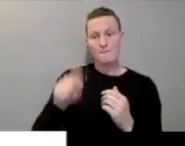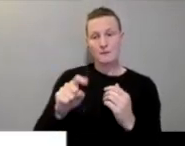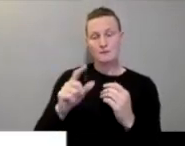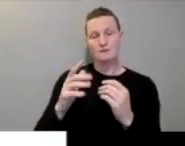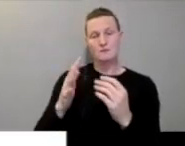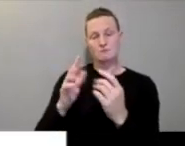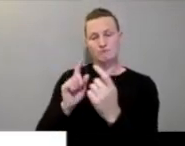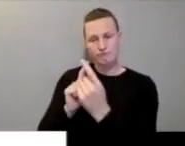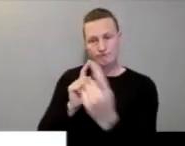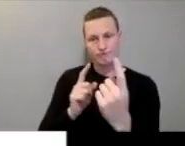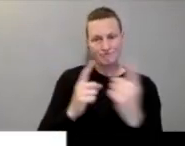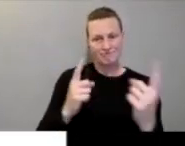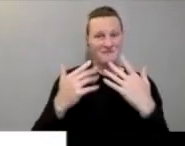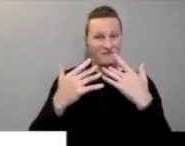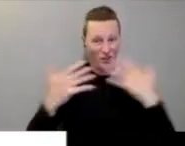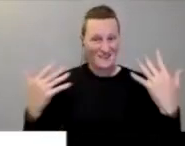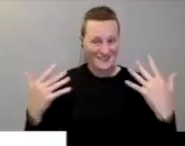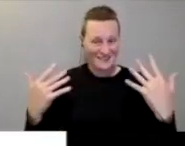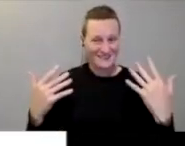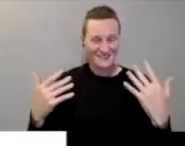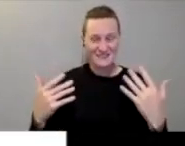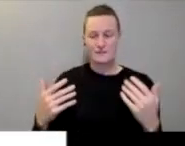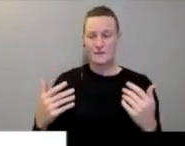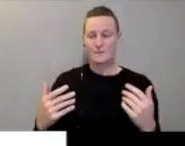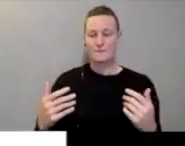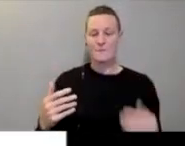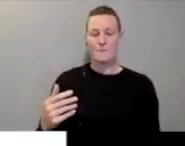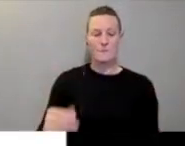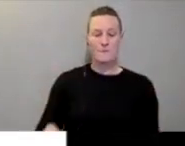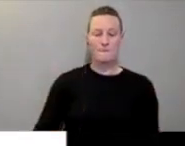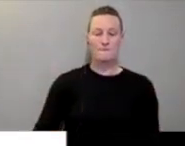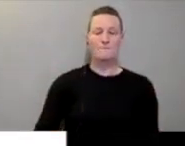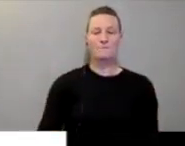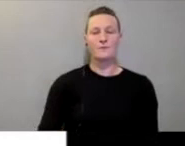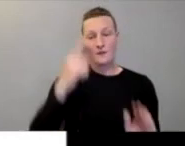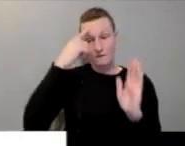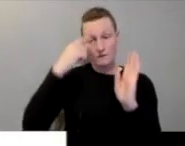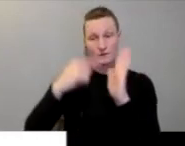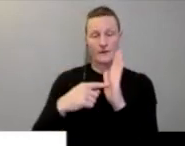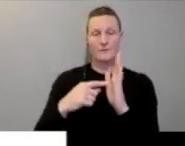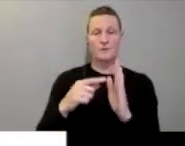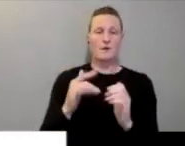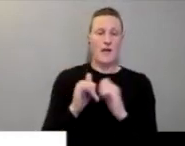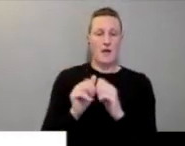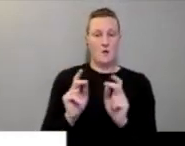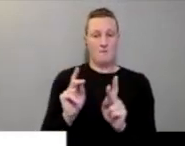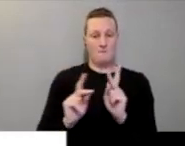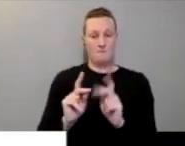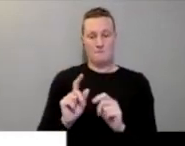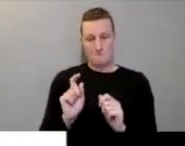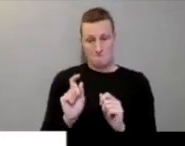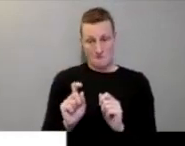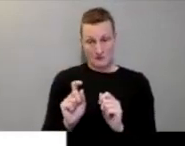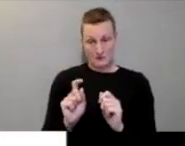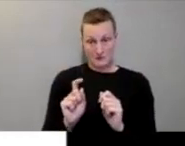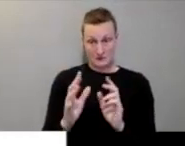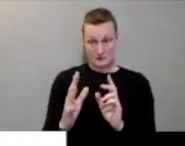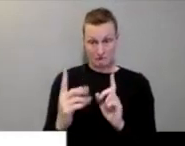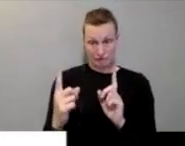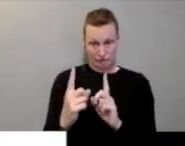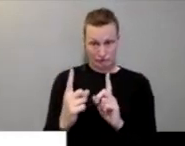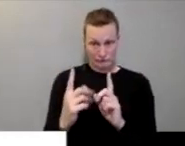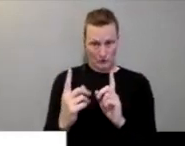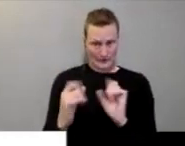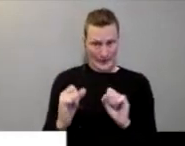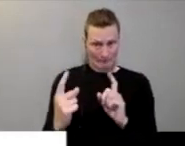experienced from in terms of, you know, how close people need to get to each other to experience it. It's an